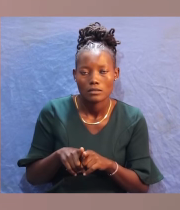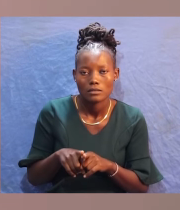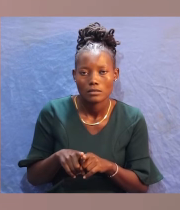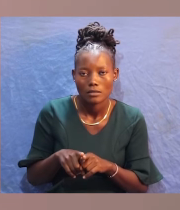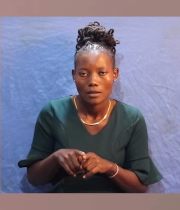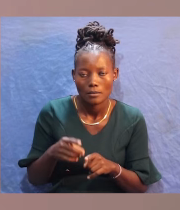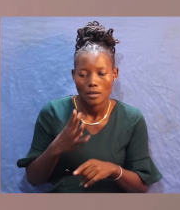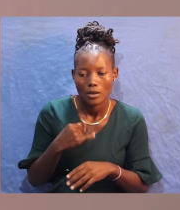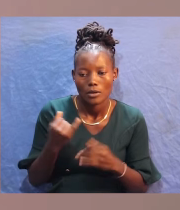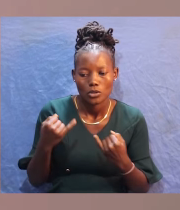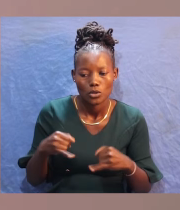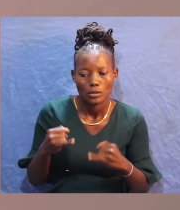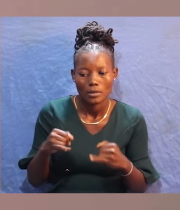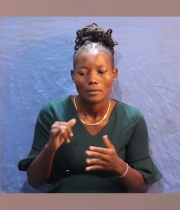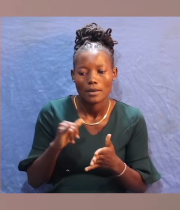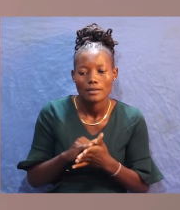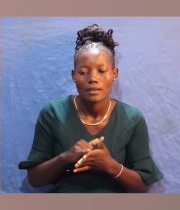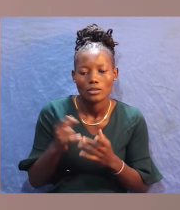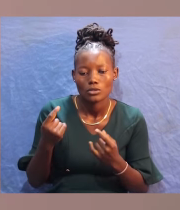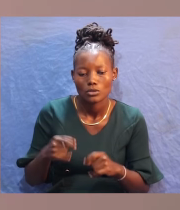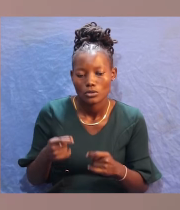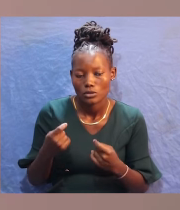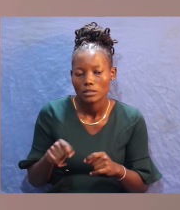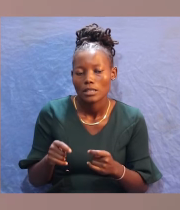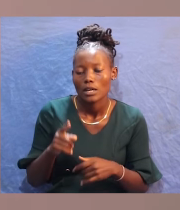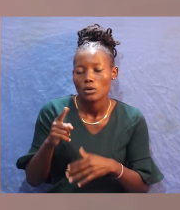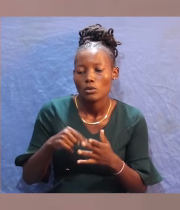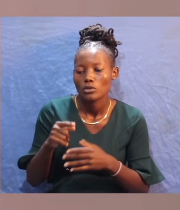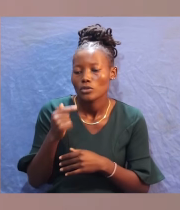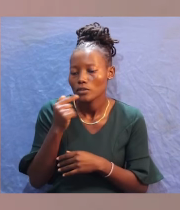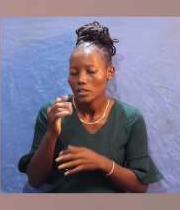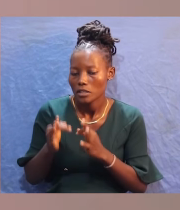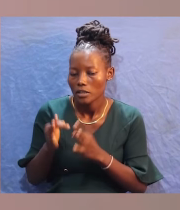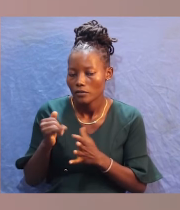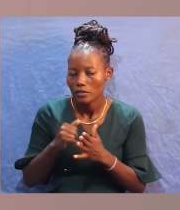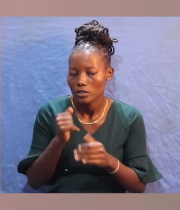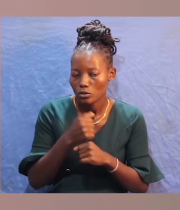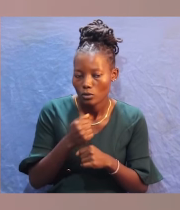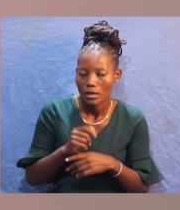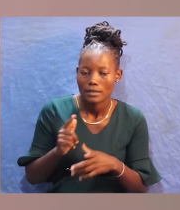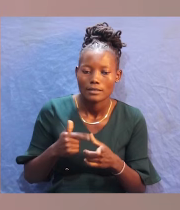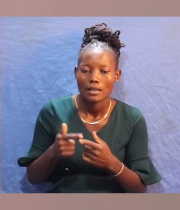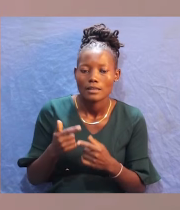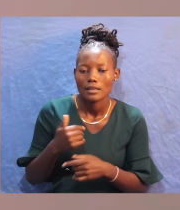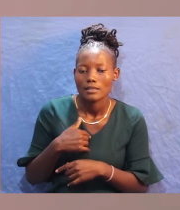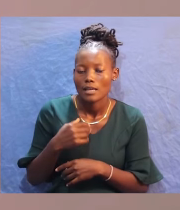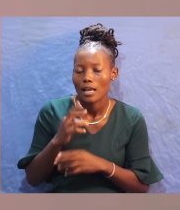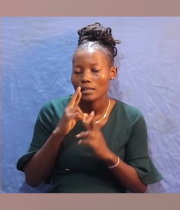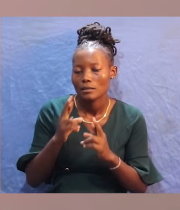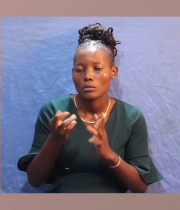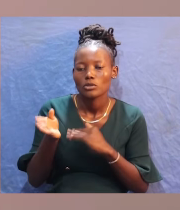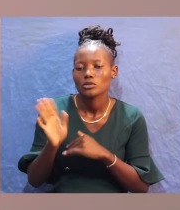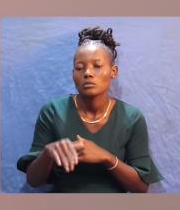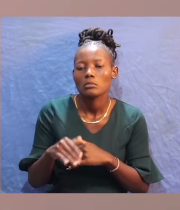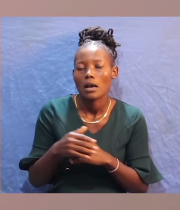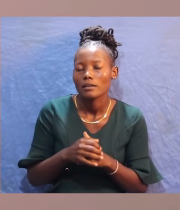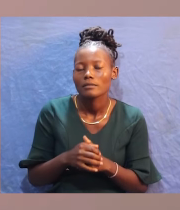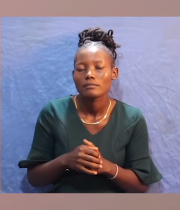to implement just to test what it is that you've told me. If it works, of course, then I'll have to report back that it really